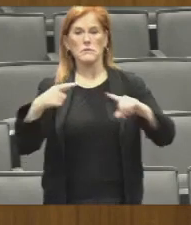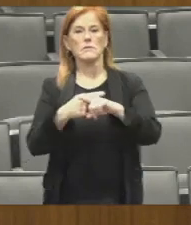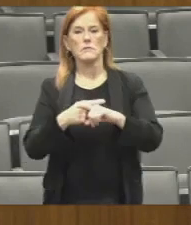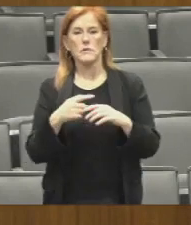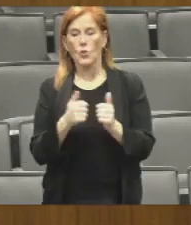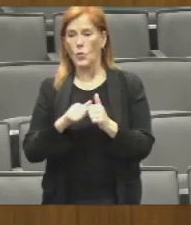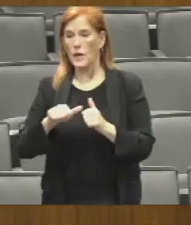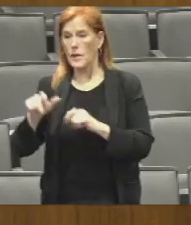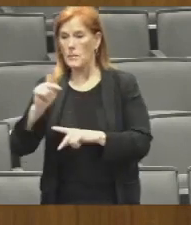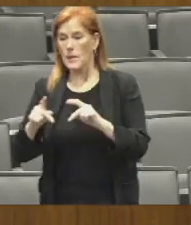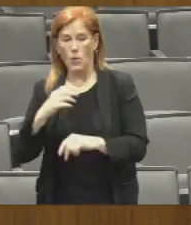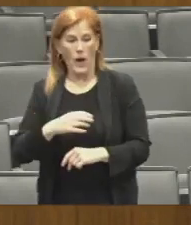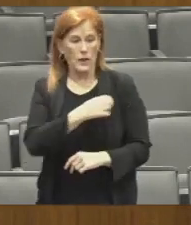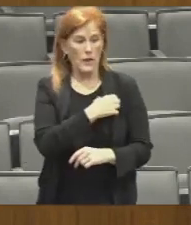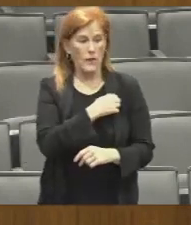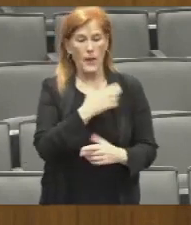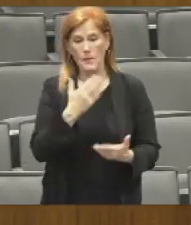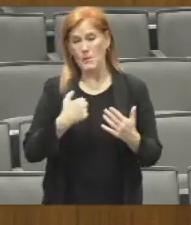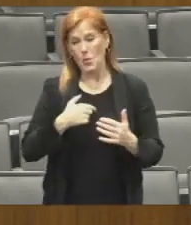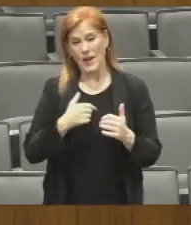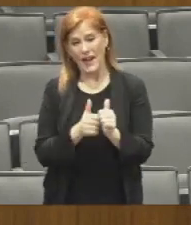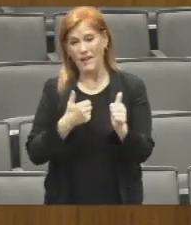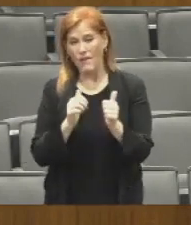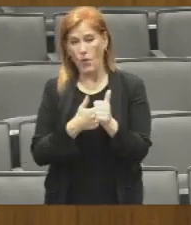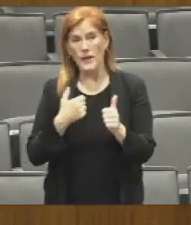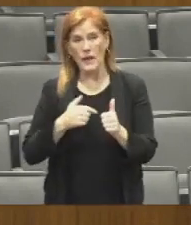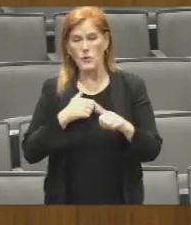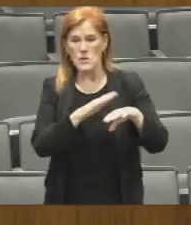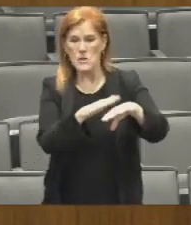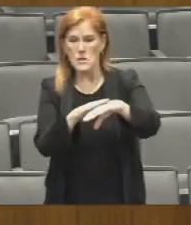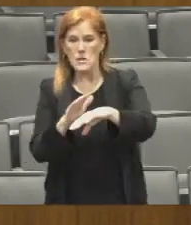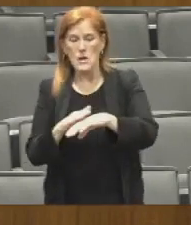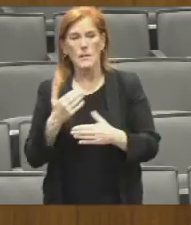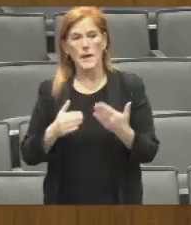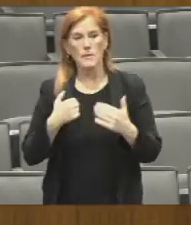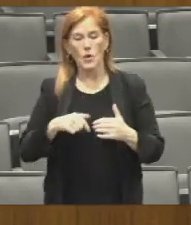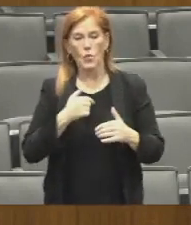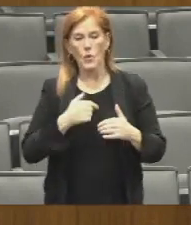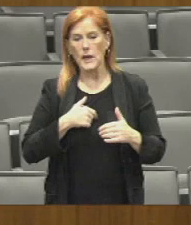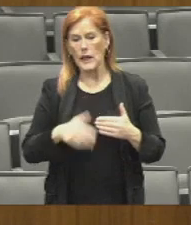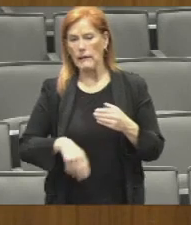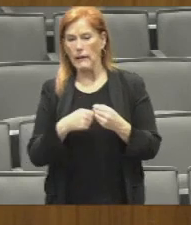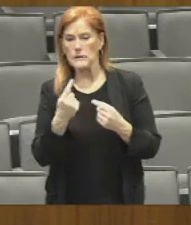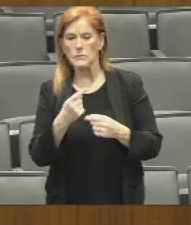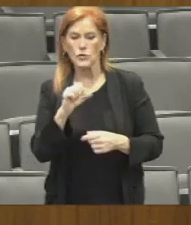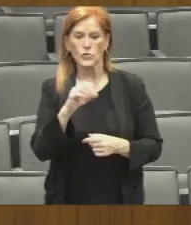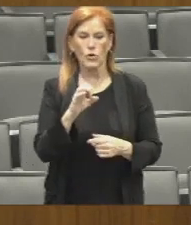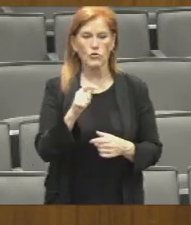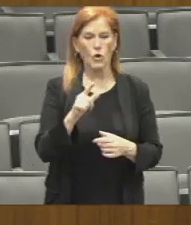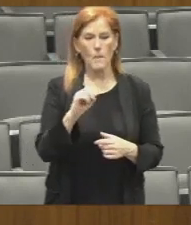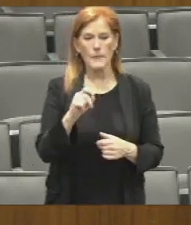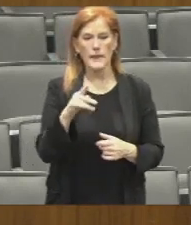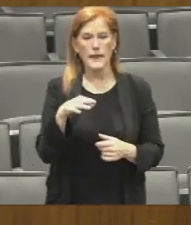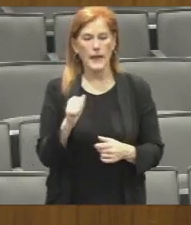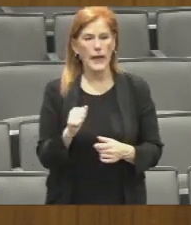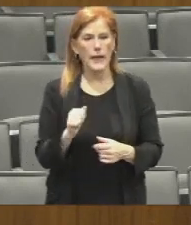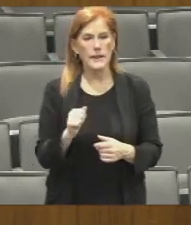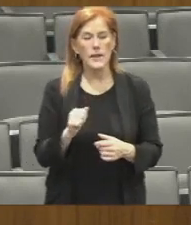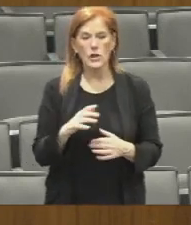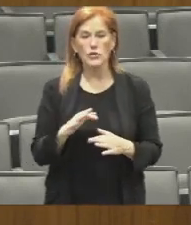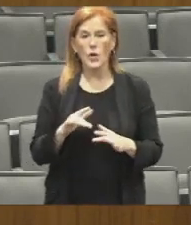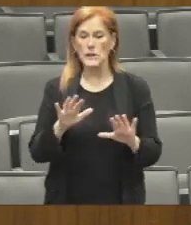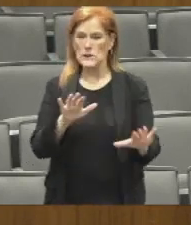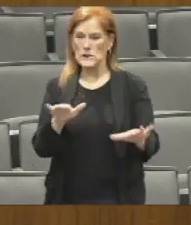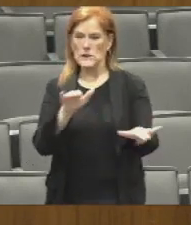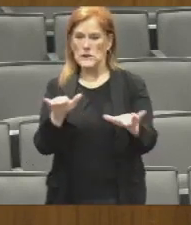could have been avoided if we had been on social media saying, counteracting what they want to do and talking